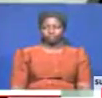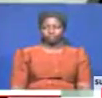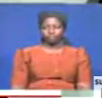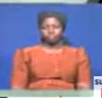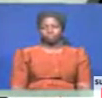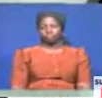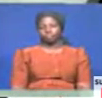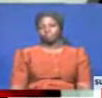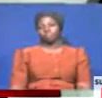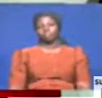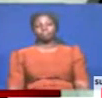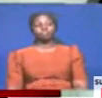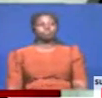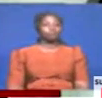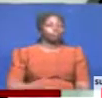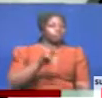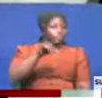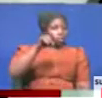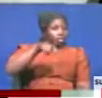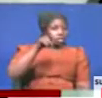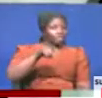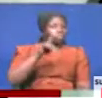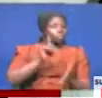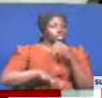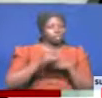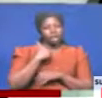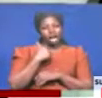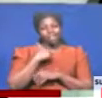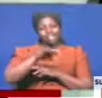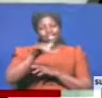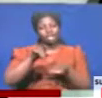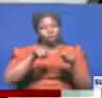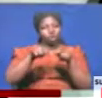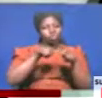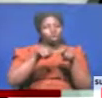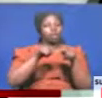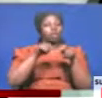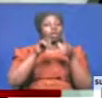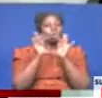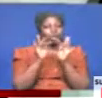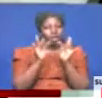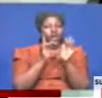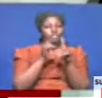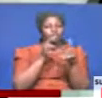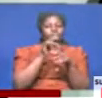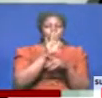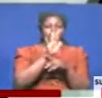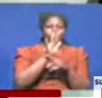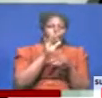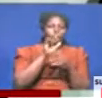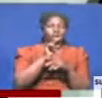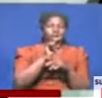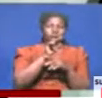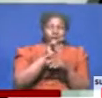What does it take to create a city controlled virtually from a nucleus point, making it self-sufficient? Well,